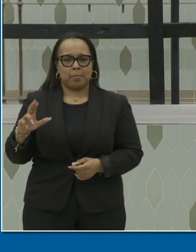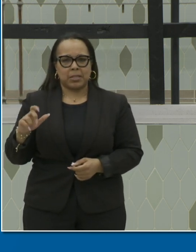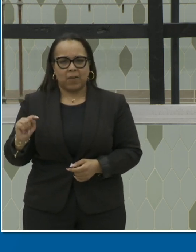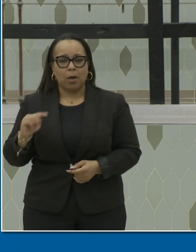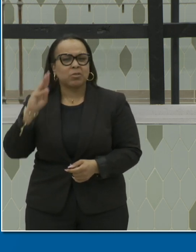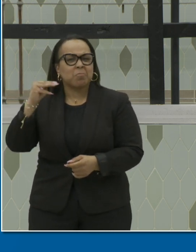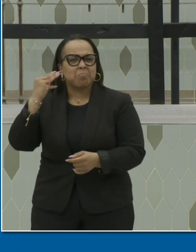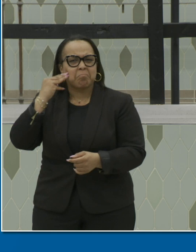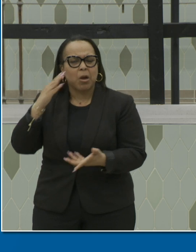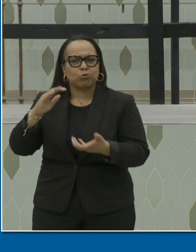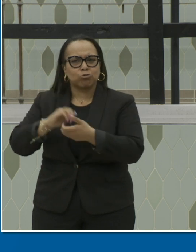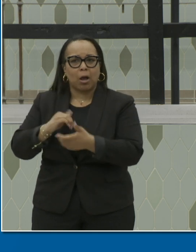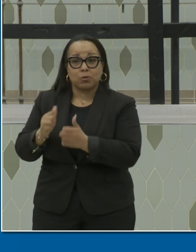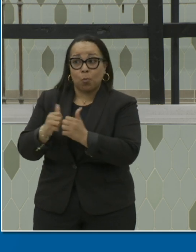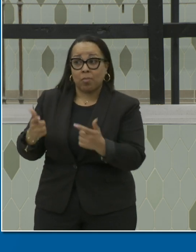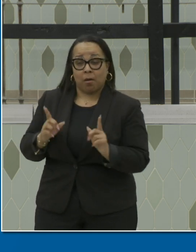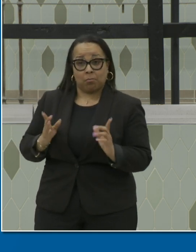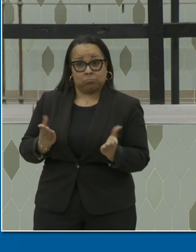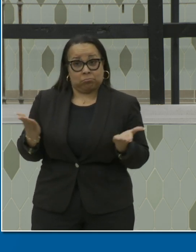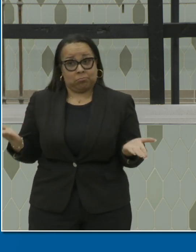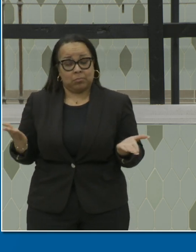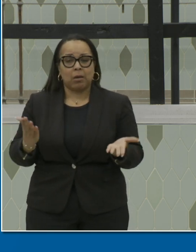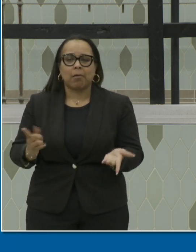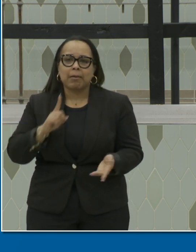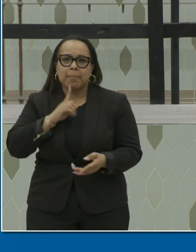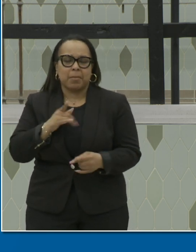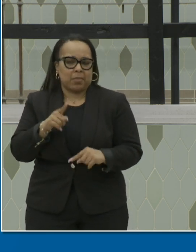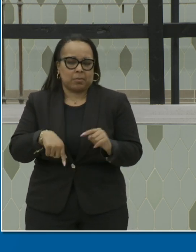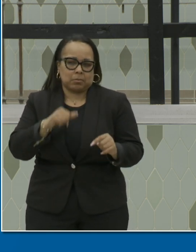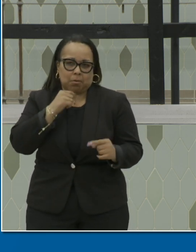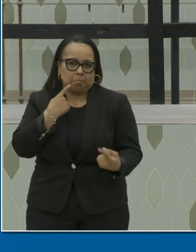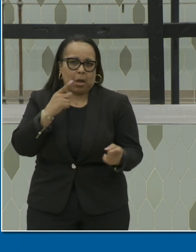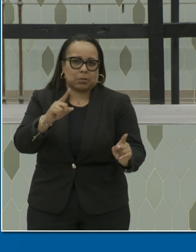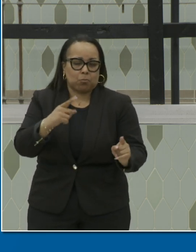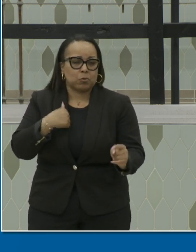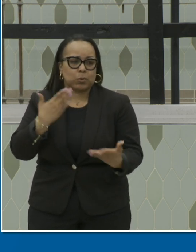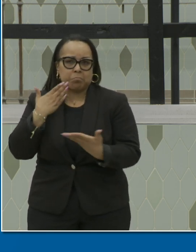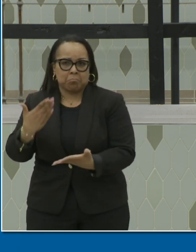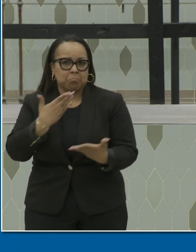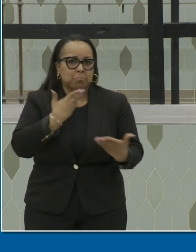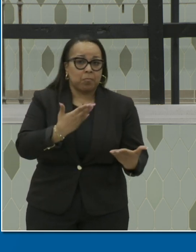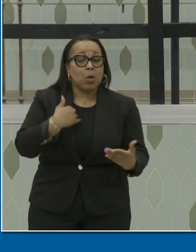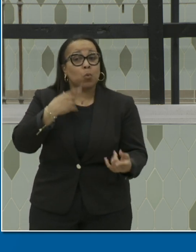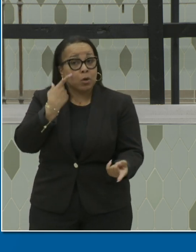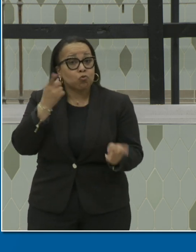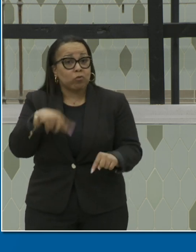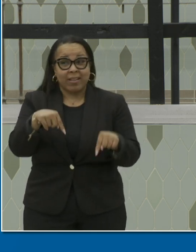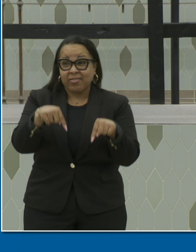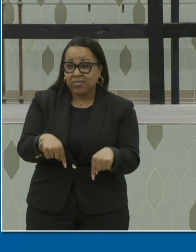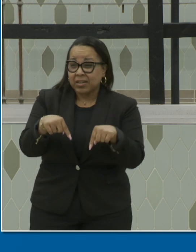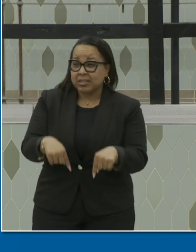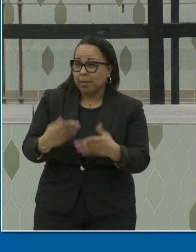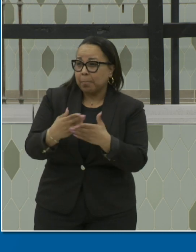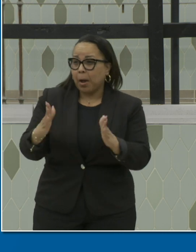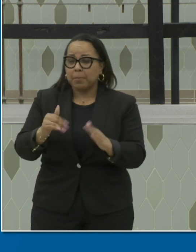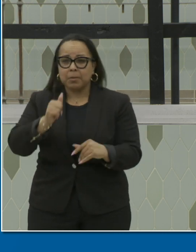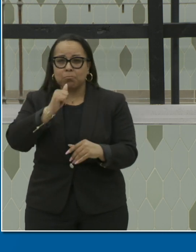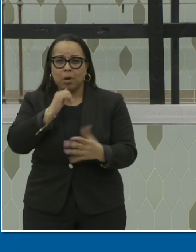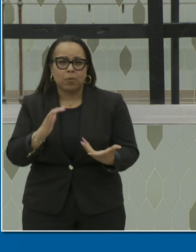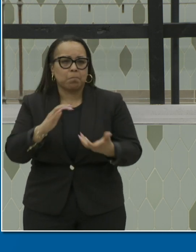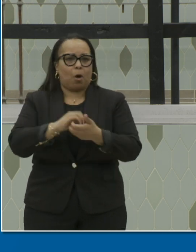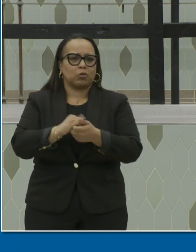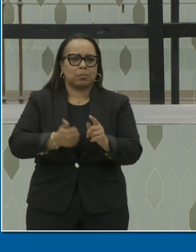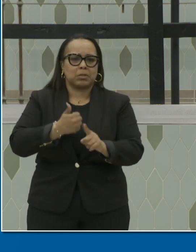Johnson. Without the public sector commitment, this would not have been possible. And so we commend you and agree that this sort of public-private